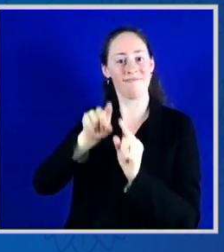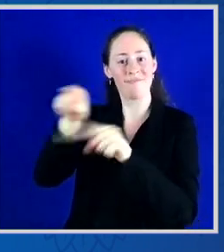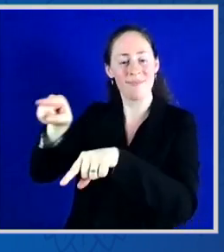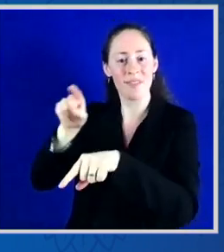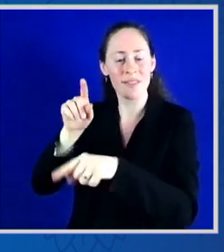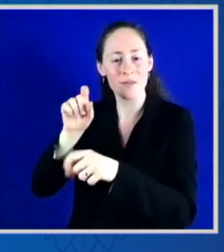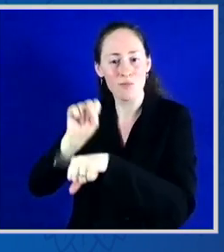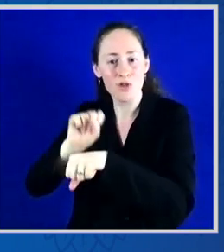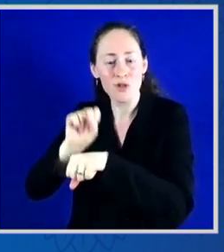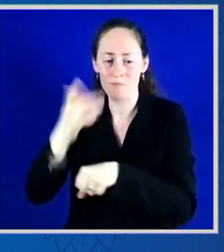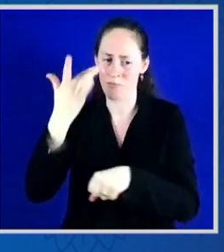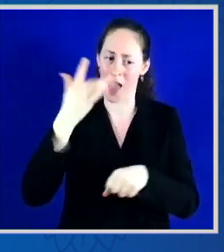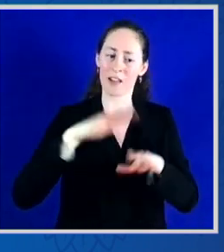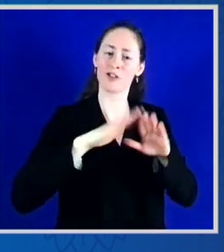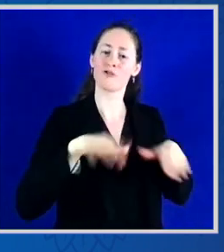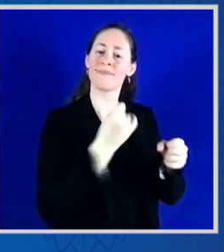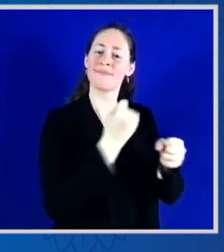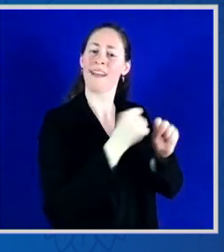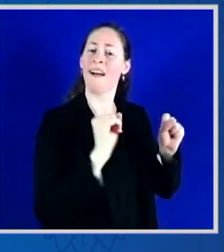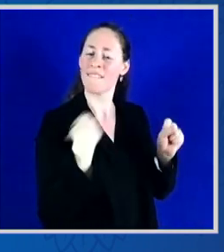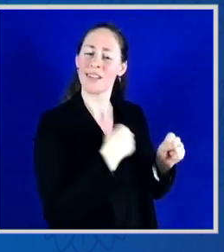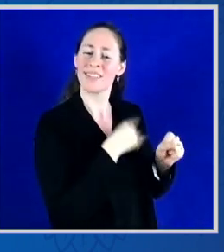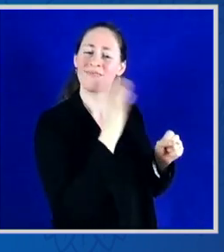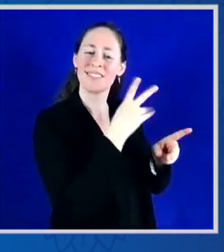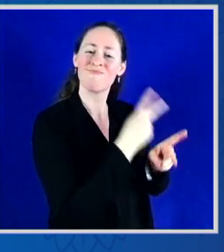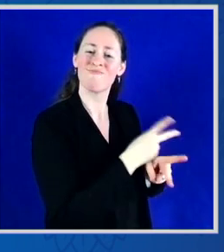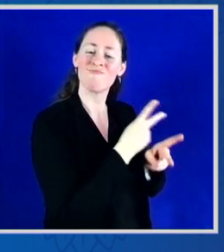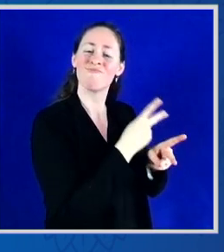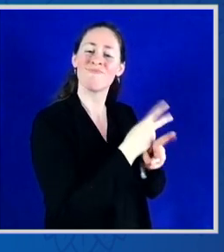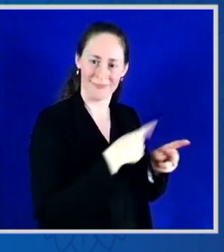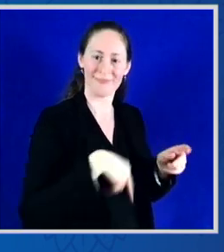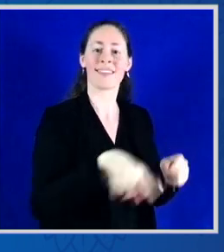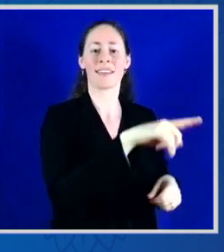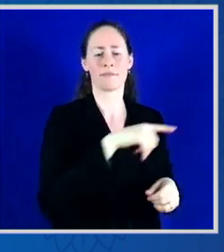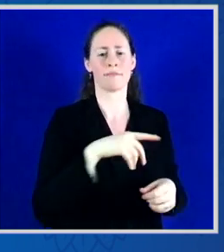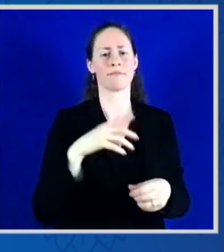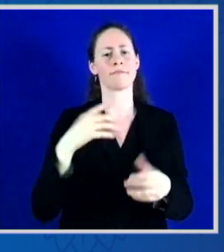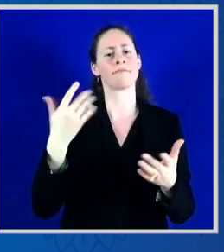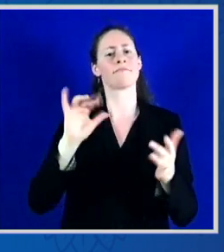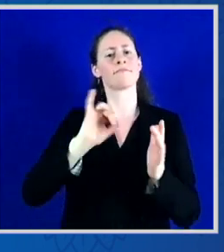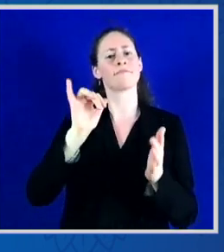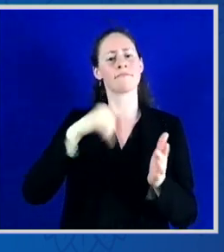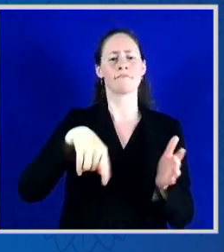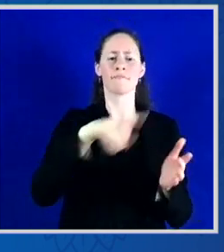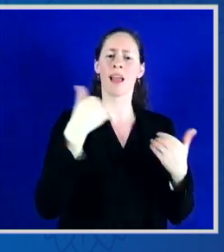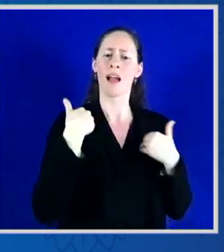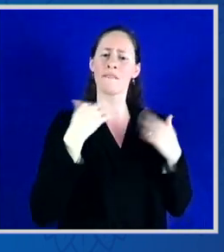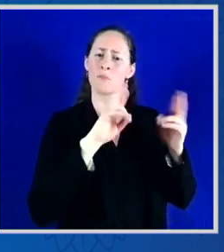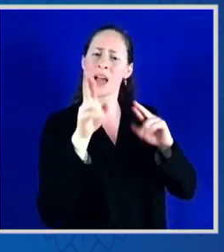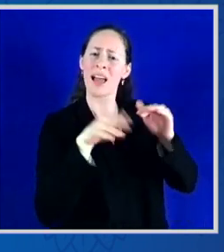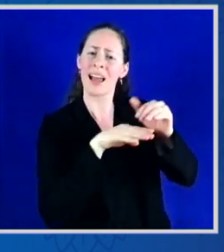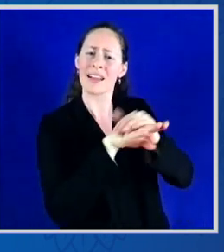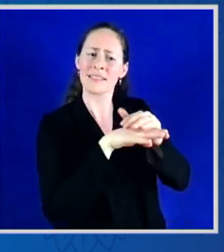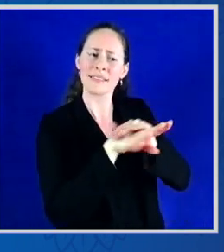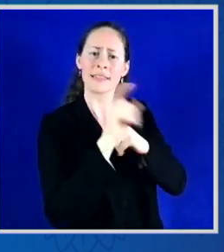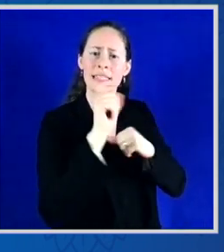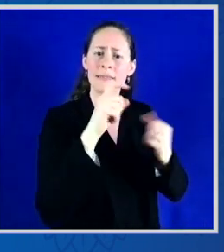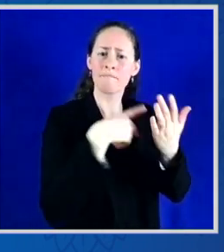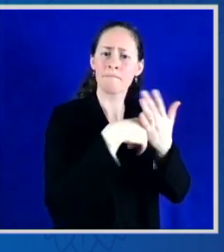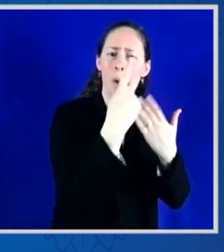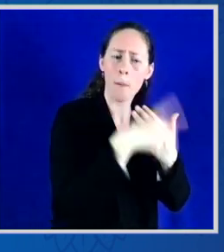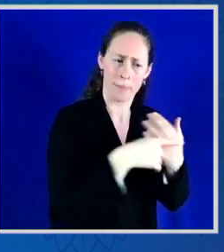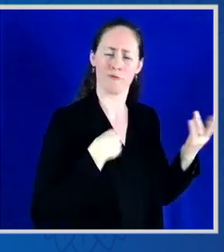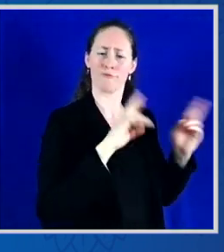taken care of and having access to affordable, high-quality programs like ACA. Furthermore, the